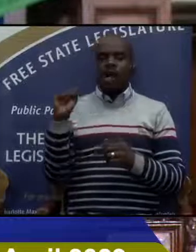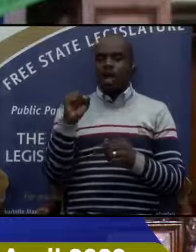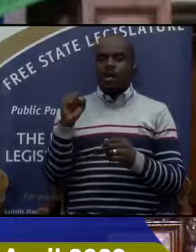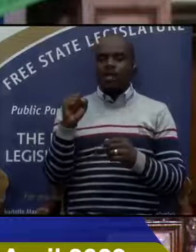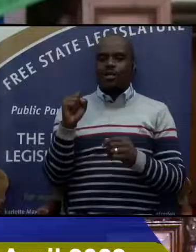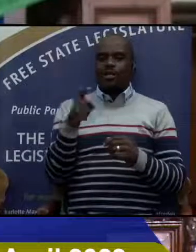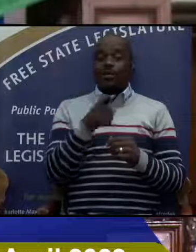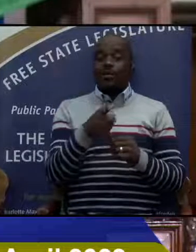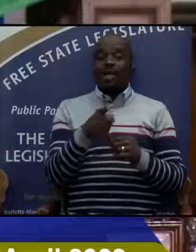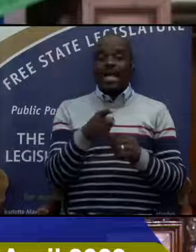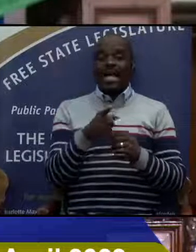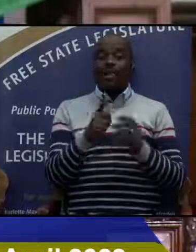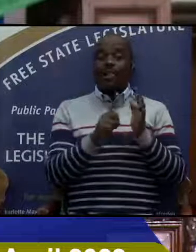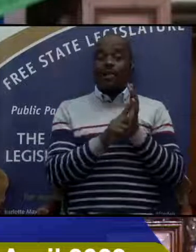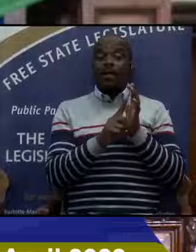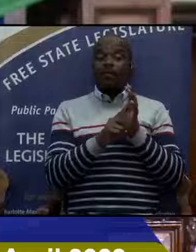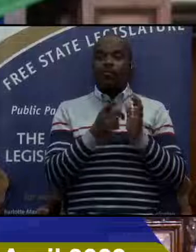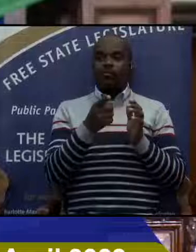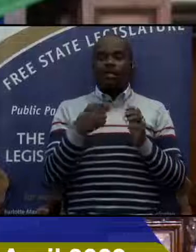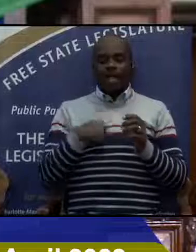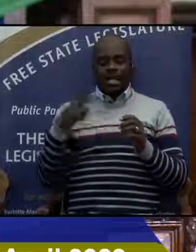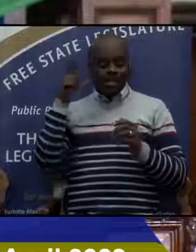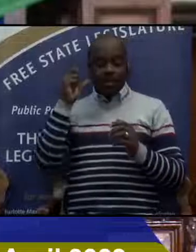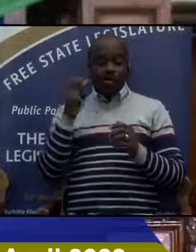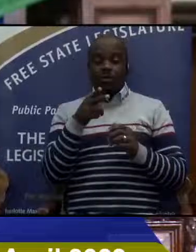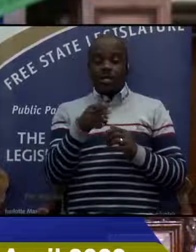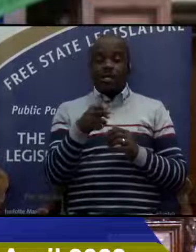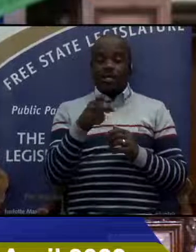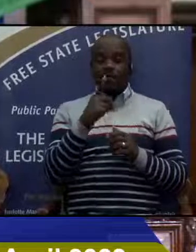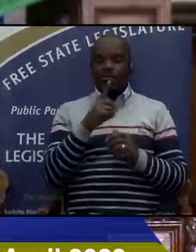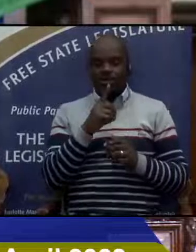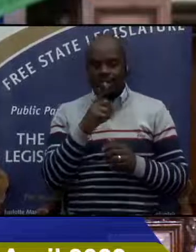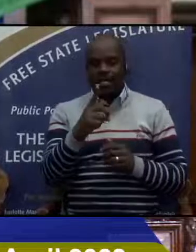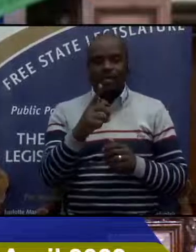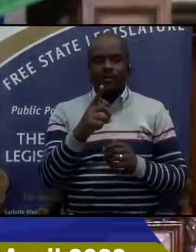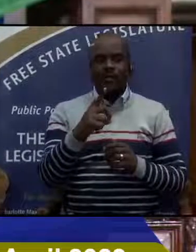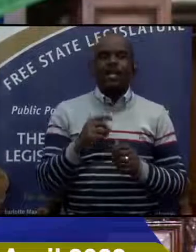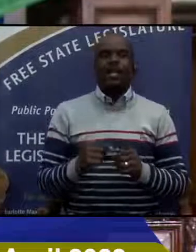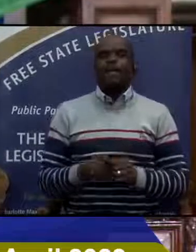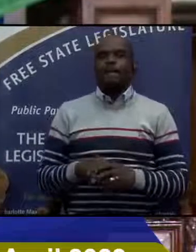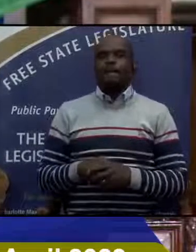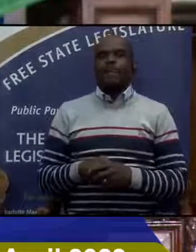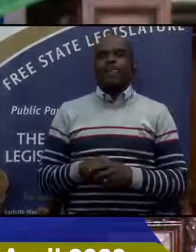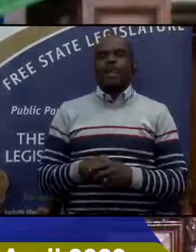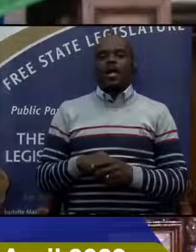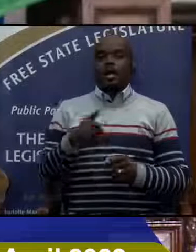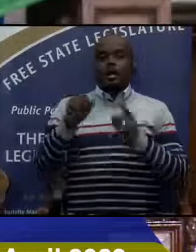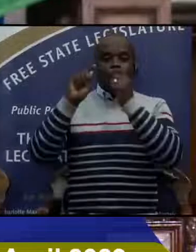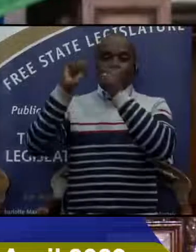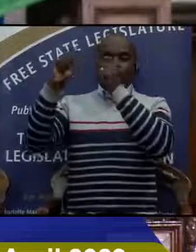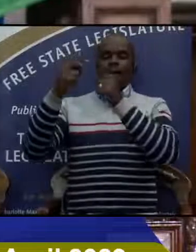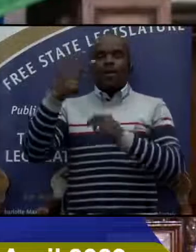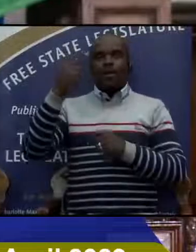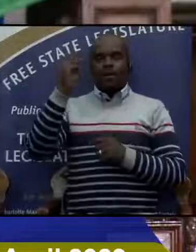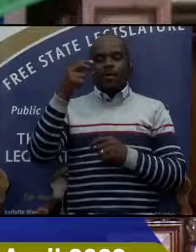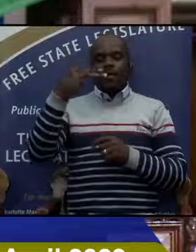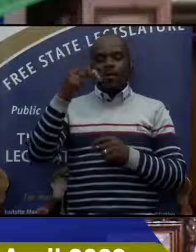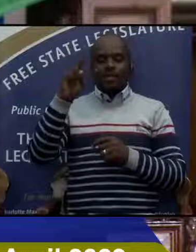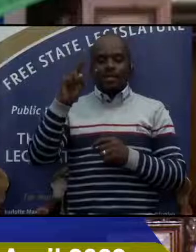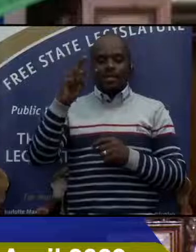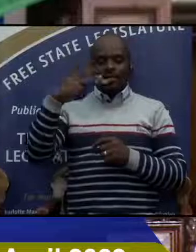Honourable Johnson, and I heard what Honourable Johnson has said about Honourable Shabalala. Proceed,